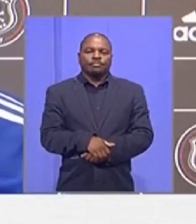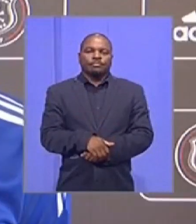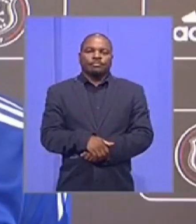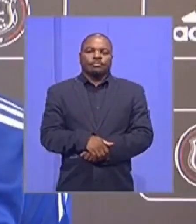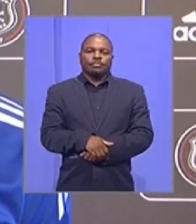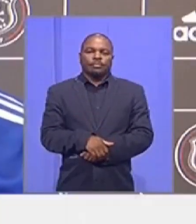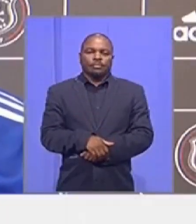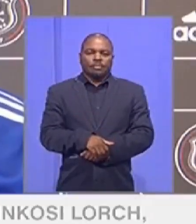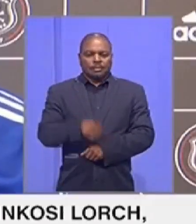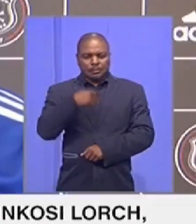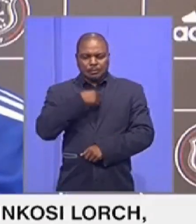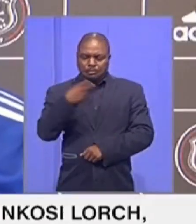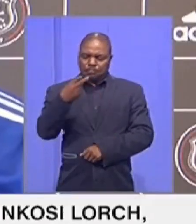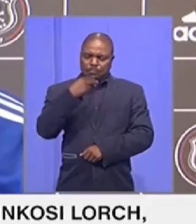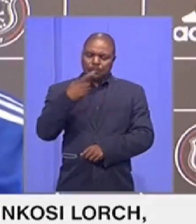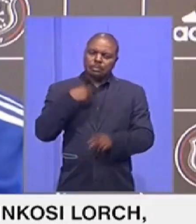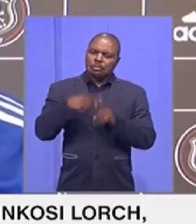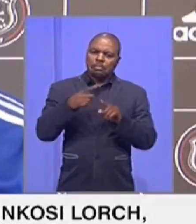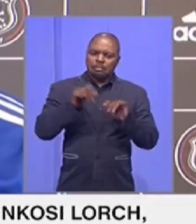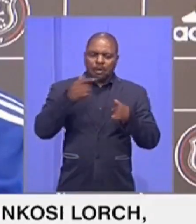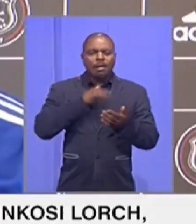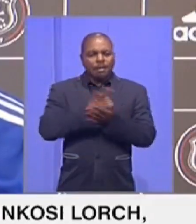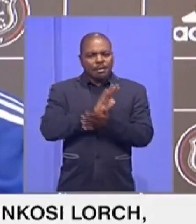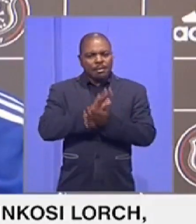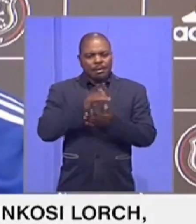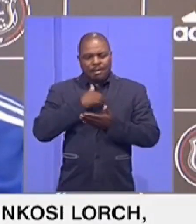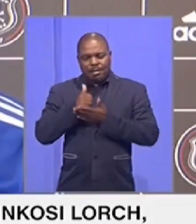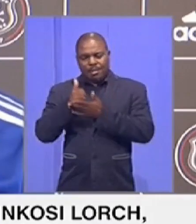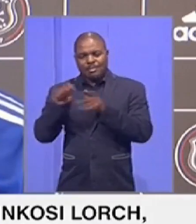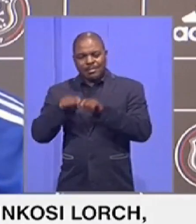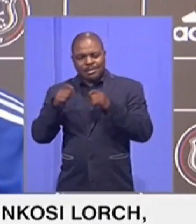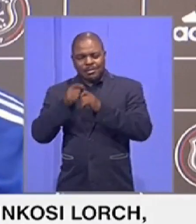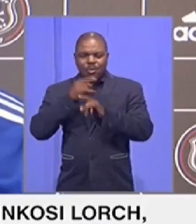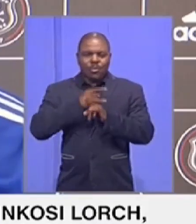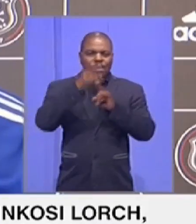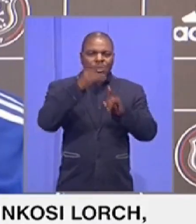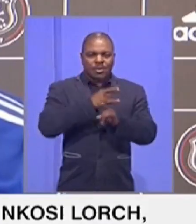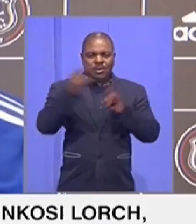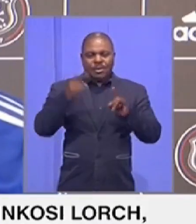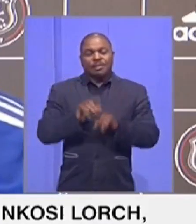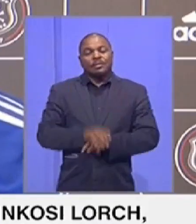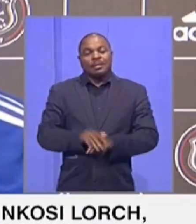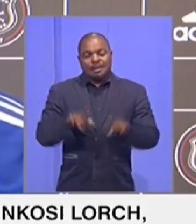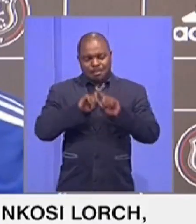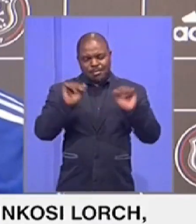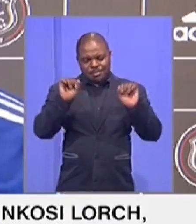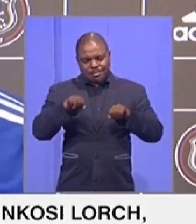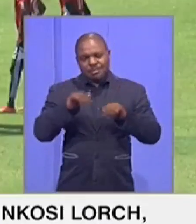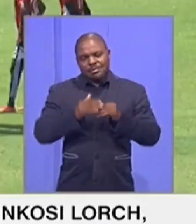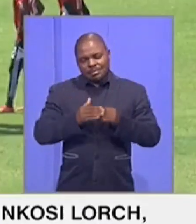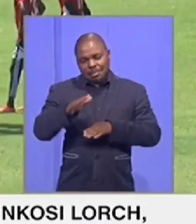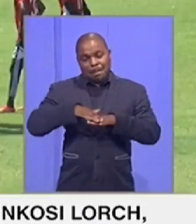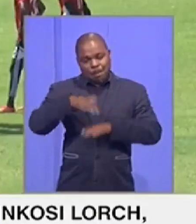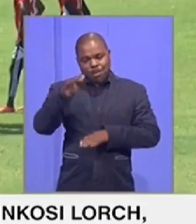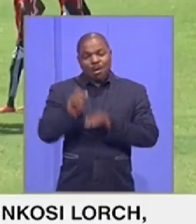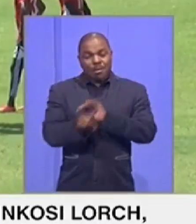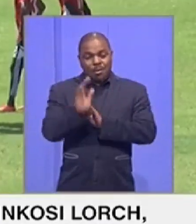I'm happy with my performance. I may be helping the team to win the games, but there's still more to come.